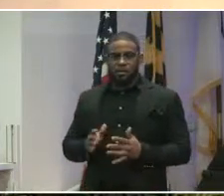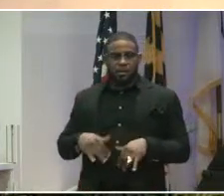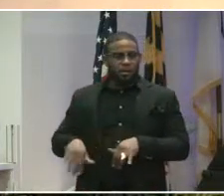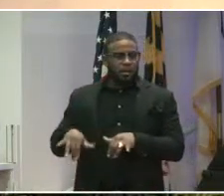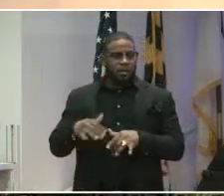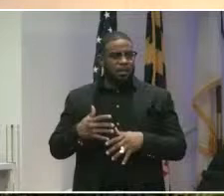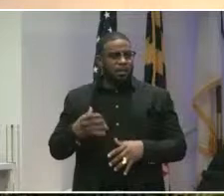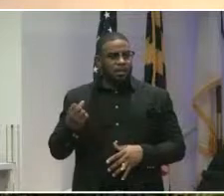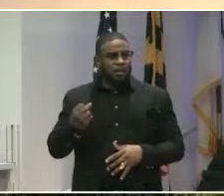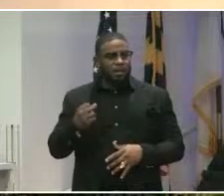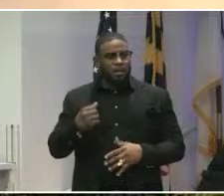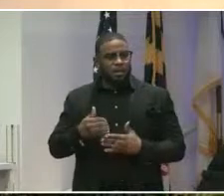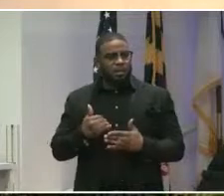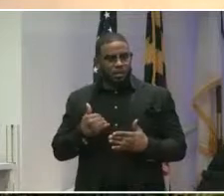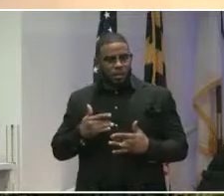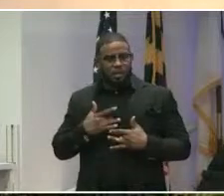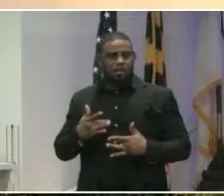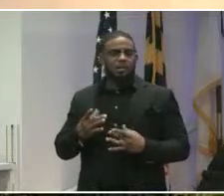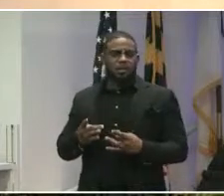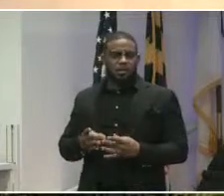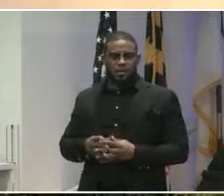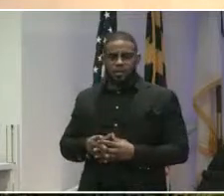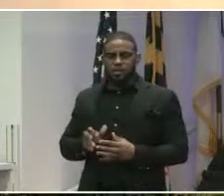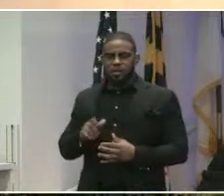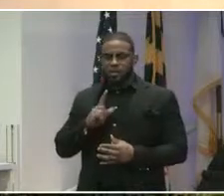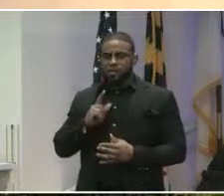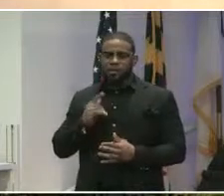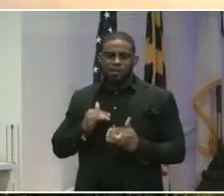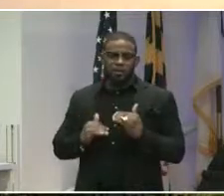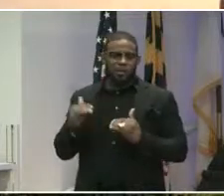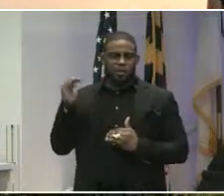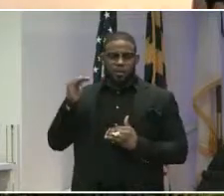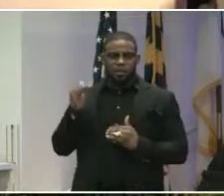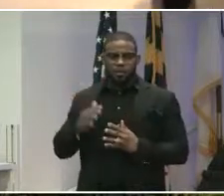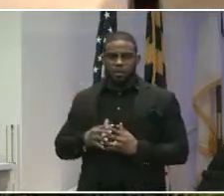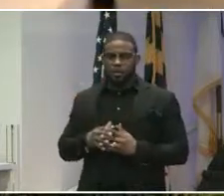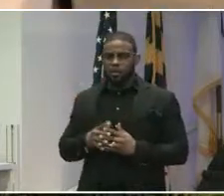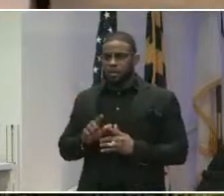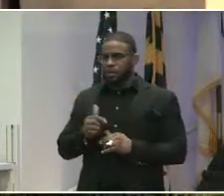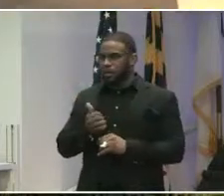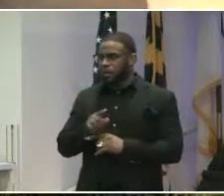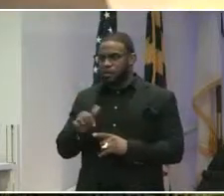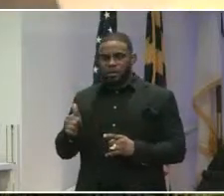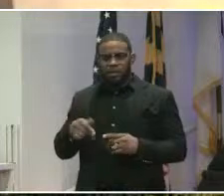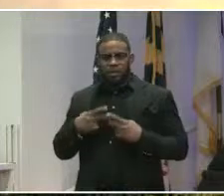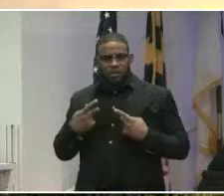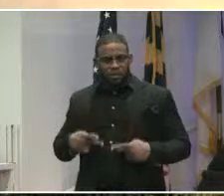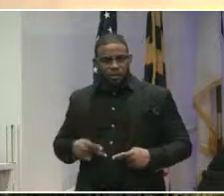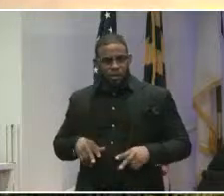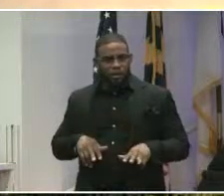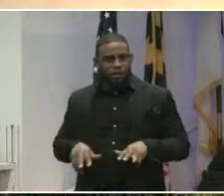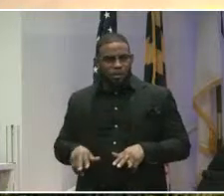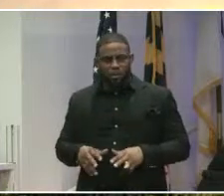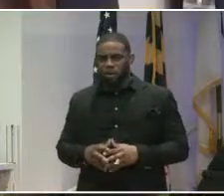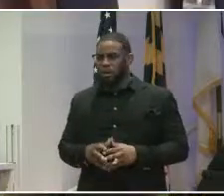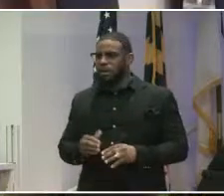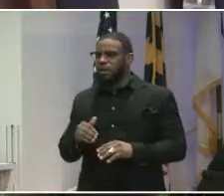held pretensions that they were superior to everyone else. So the Pharisees walked